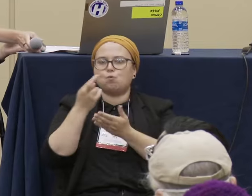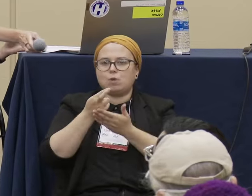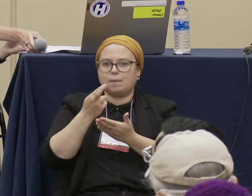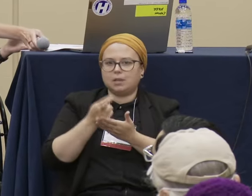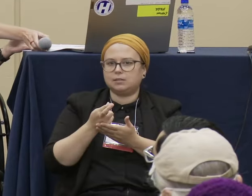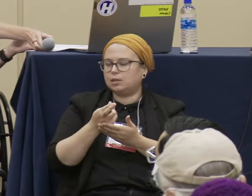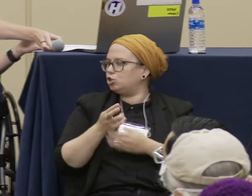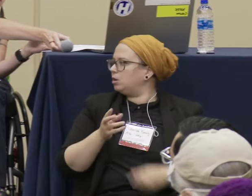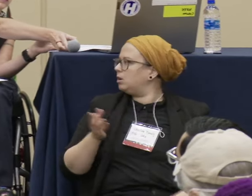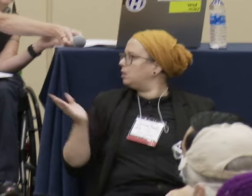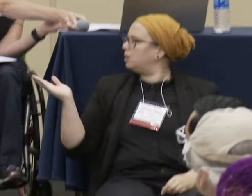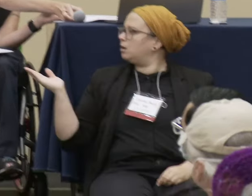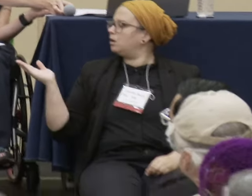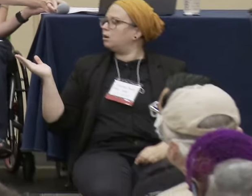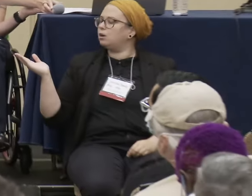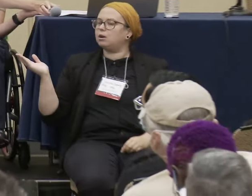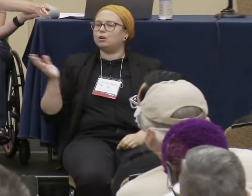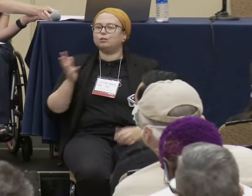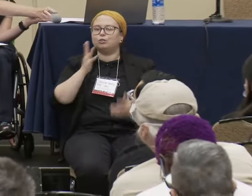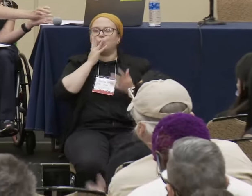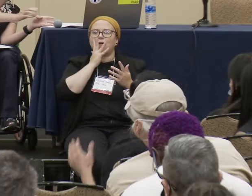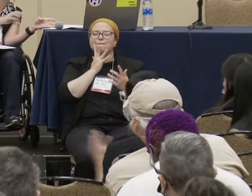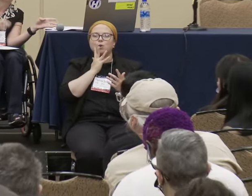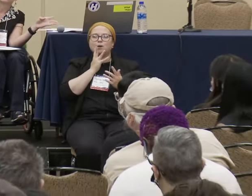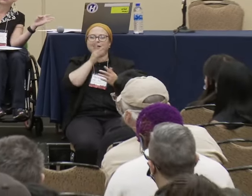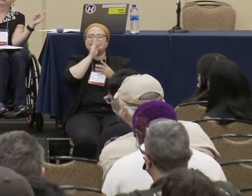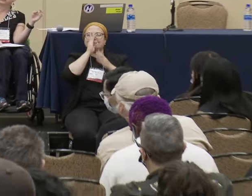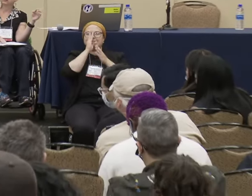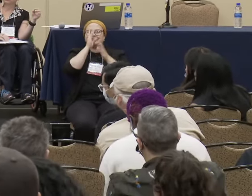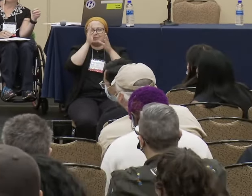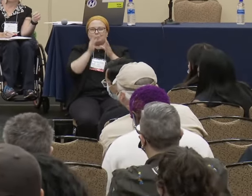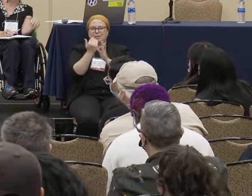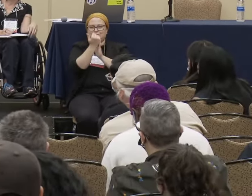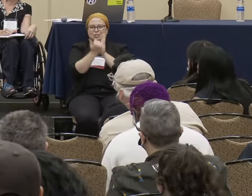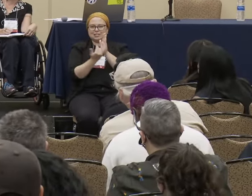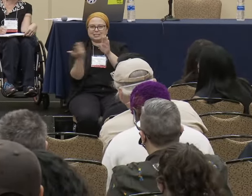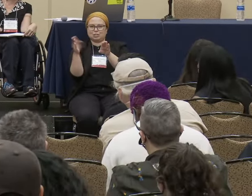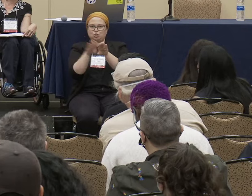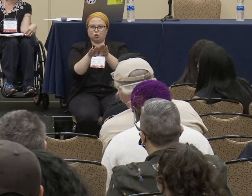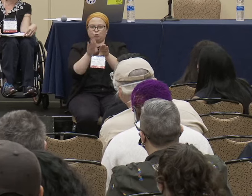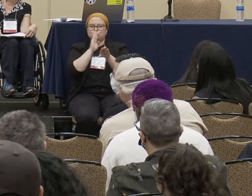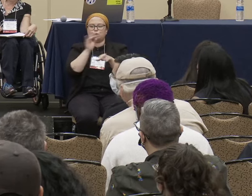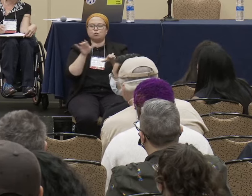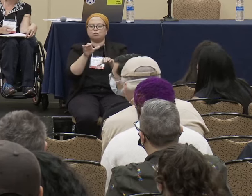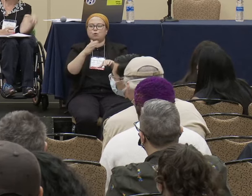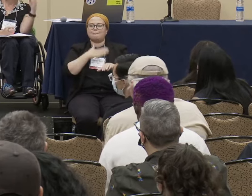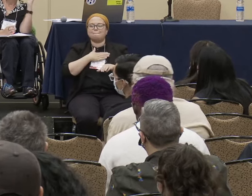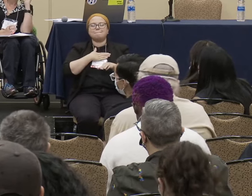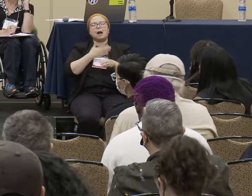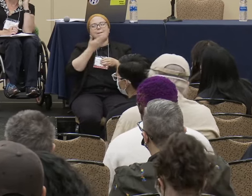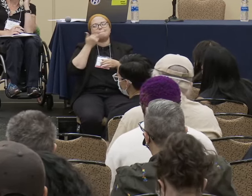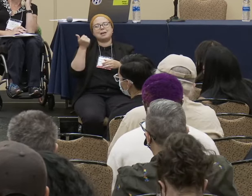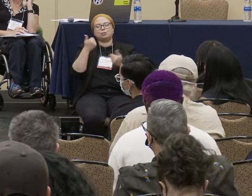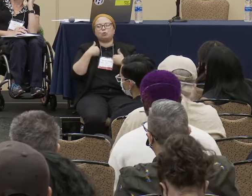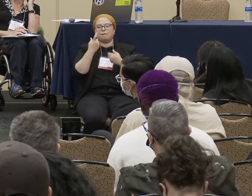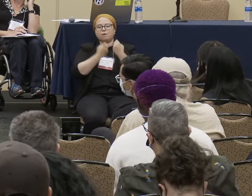unfortunately, the speakers list is closed. I'm going to do my best to get everybody who had their hand up on the list. The next person I have is this person